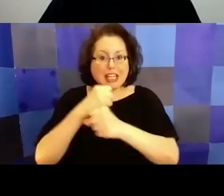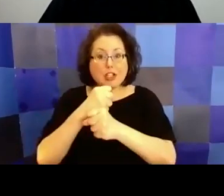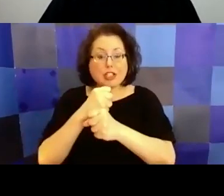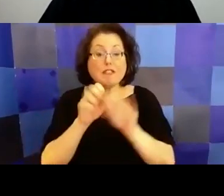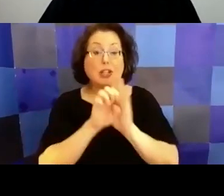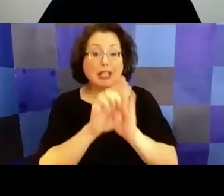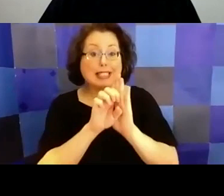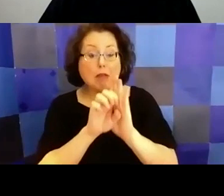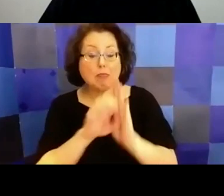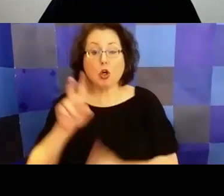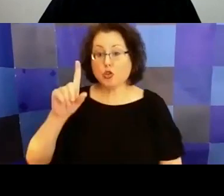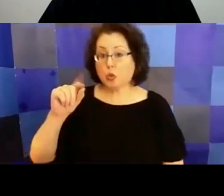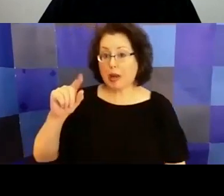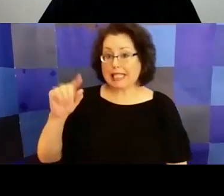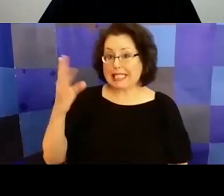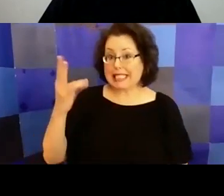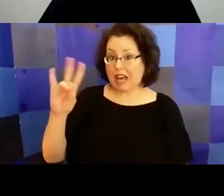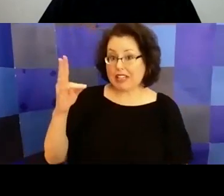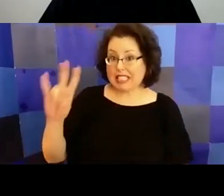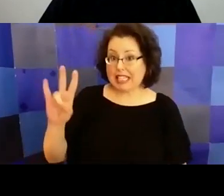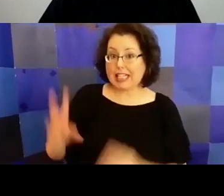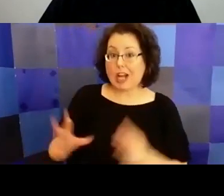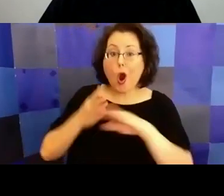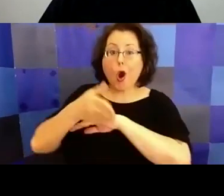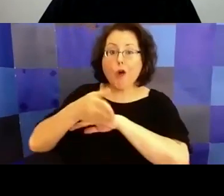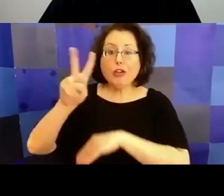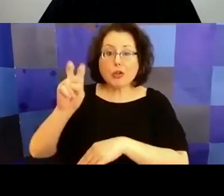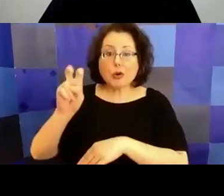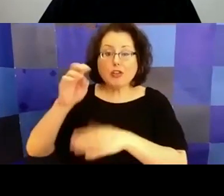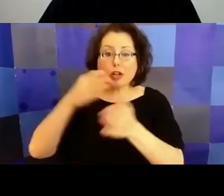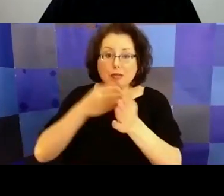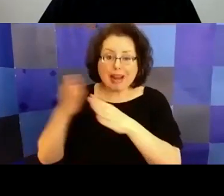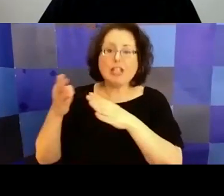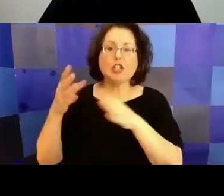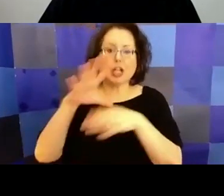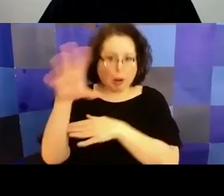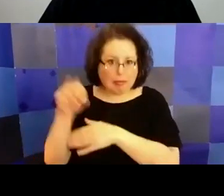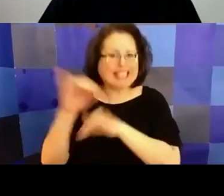in 2017, more than 200 major companies